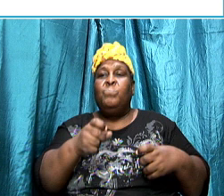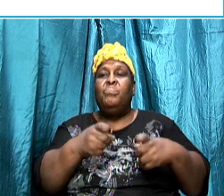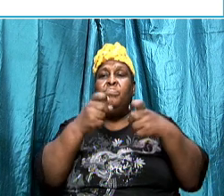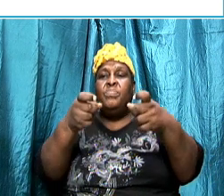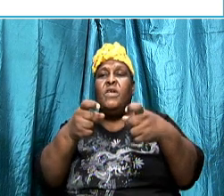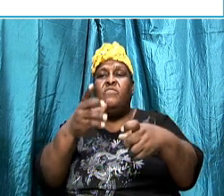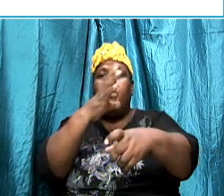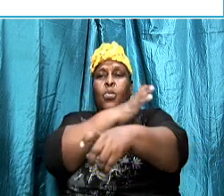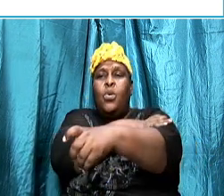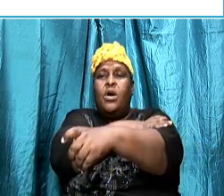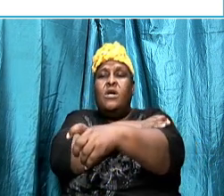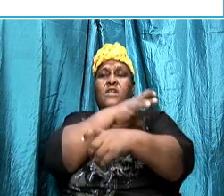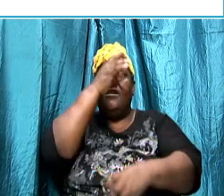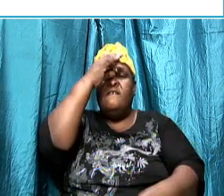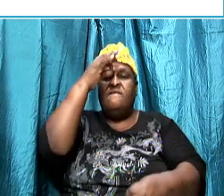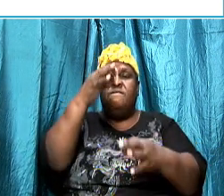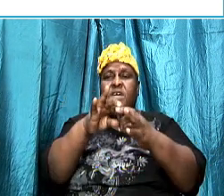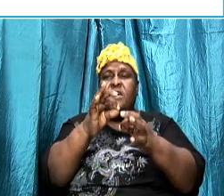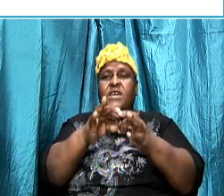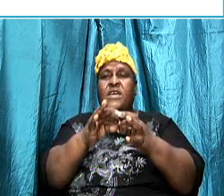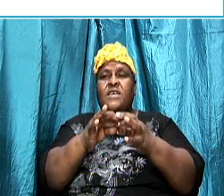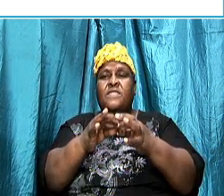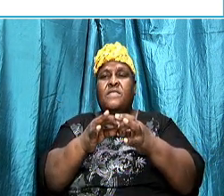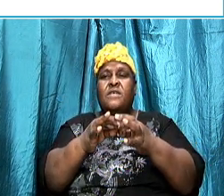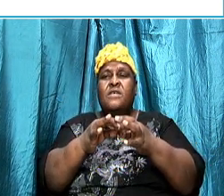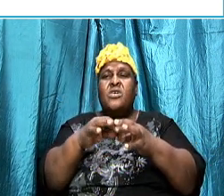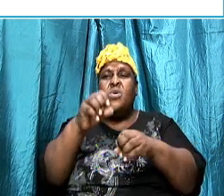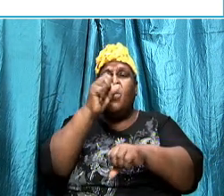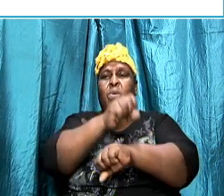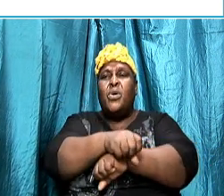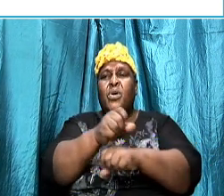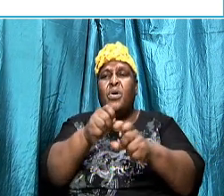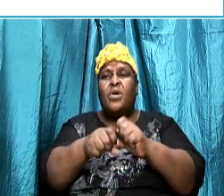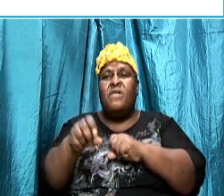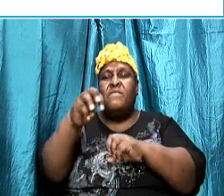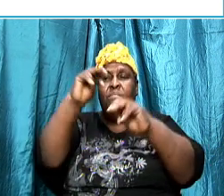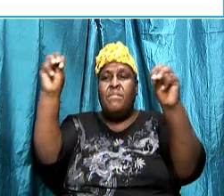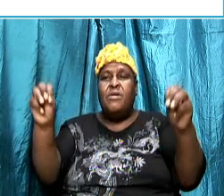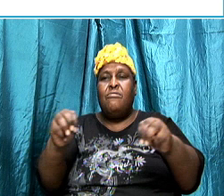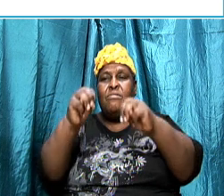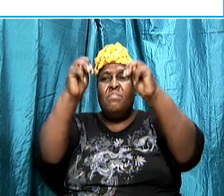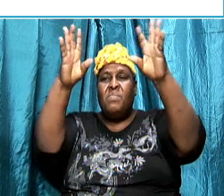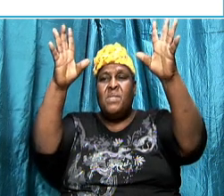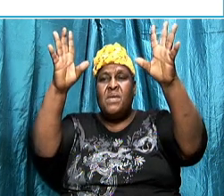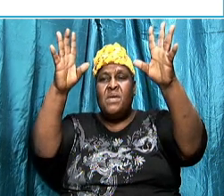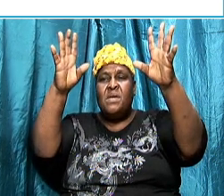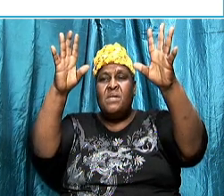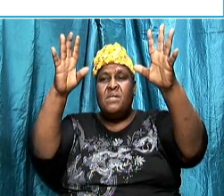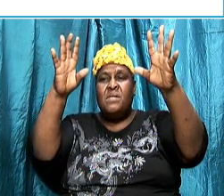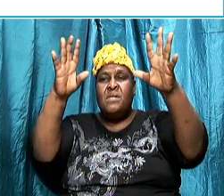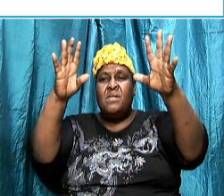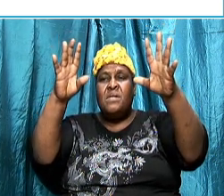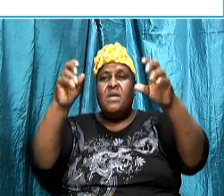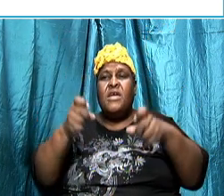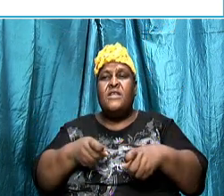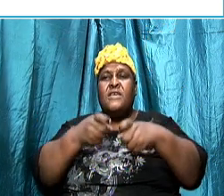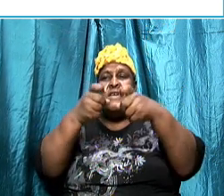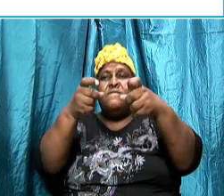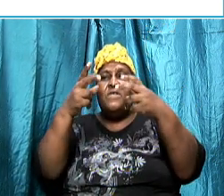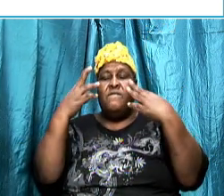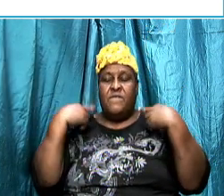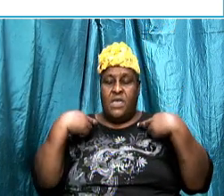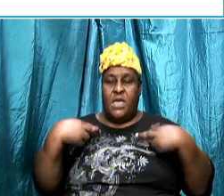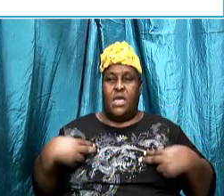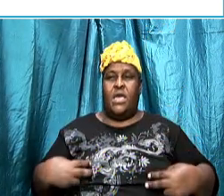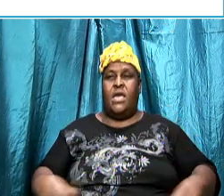we list those, or scholars rather list those as being gifts of power. And the three gifts